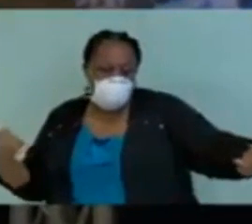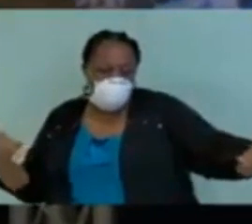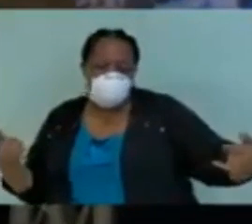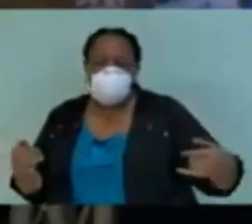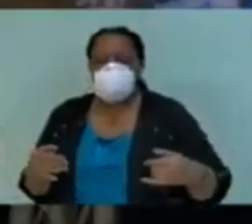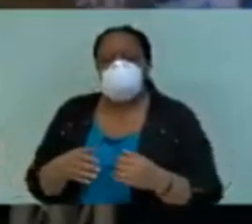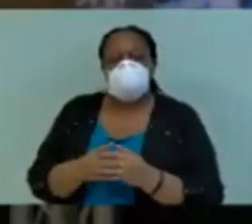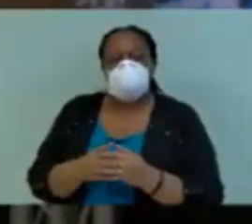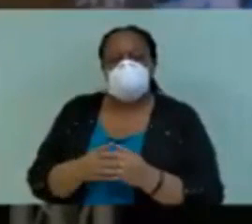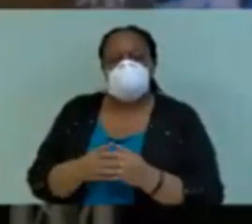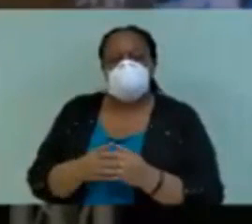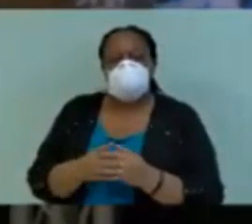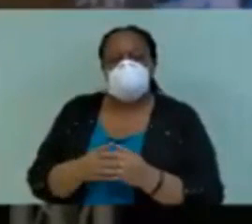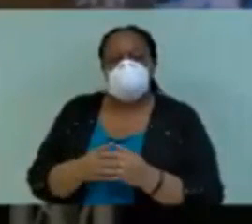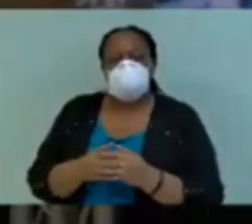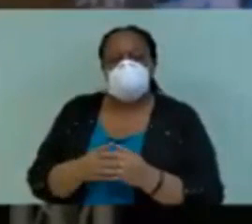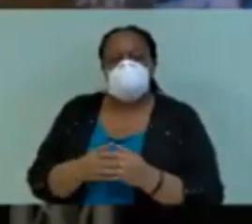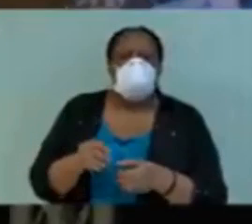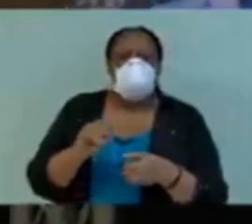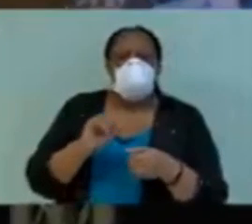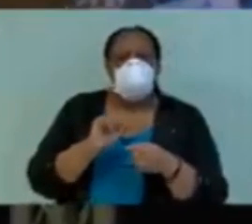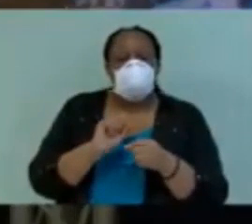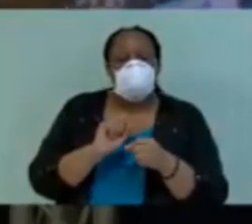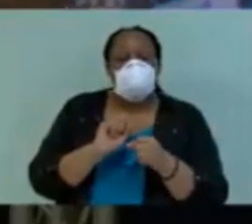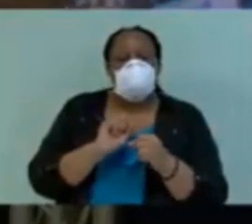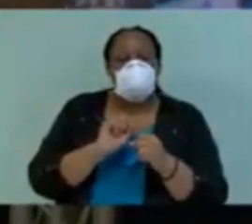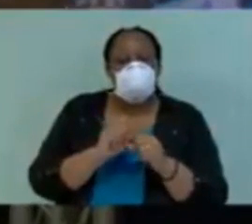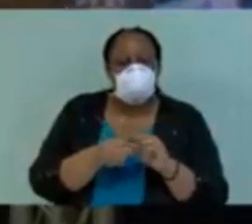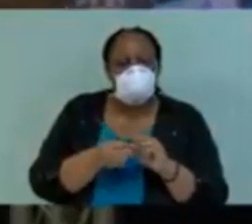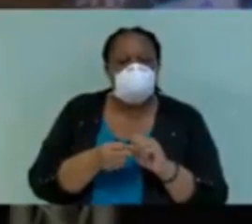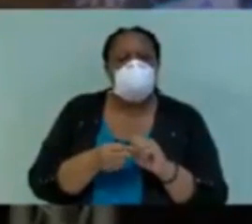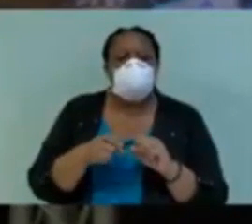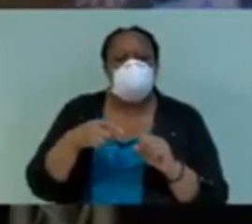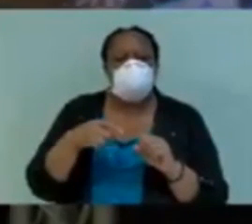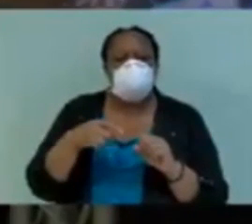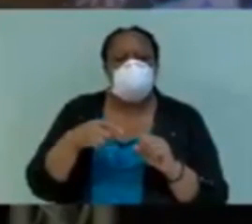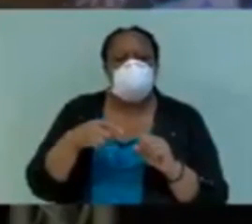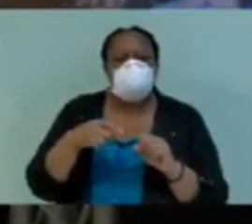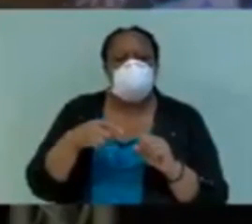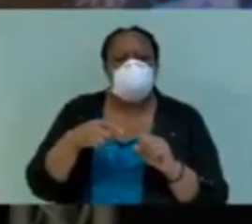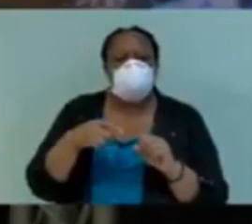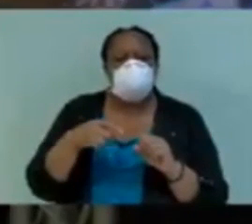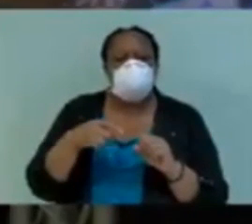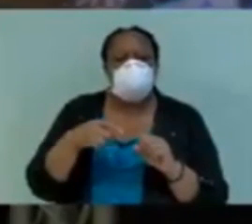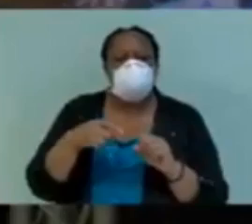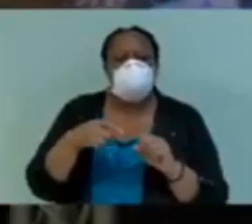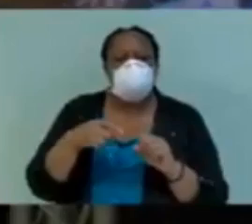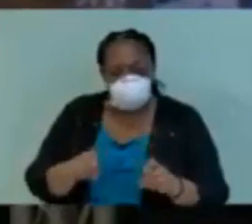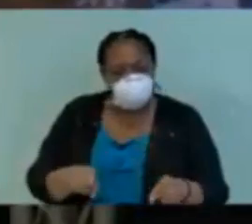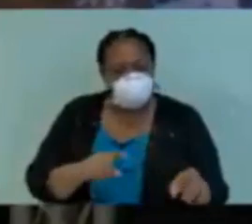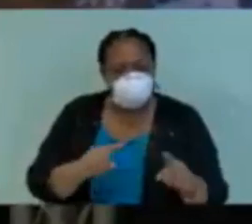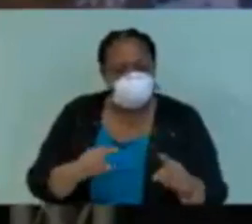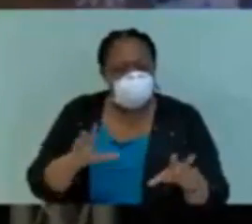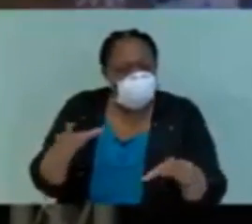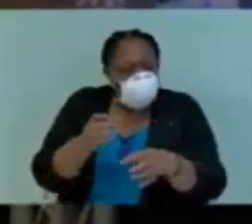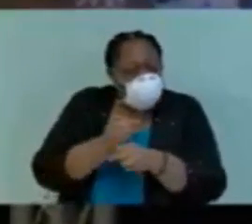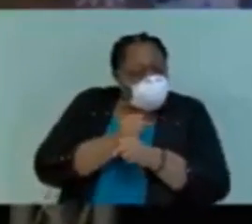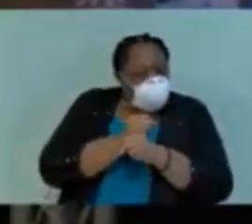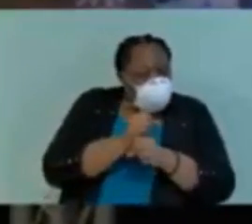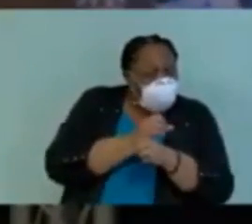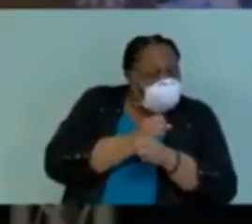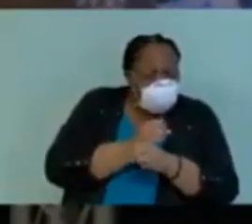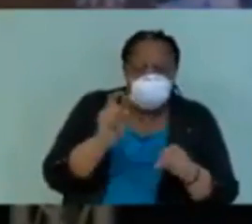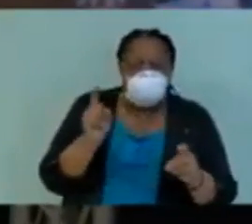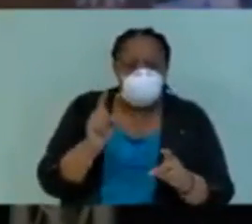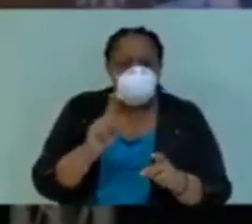is its role in abating panic shopping. We have seen that over the time, as persons have